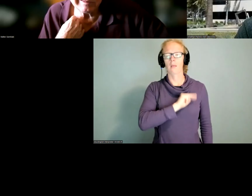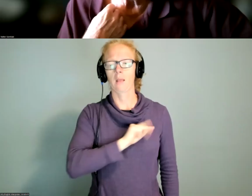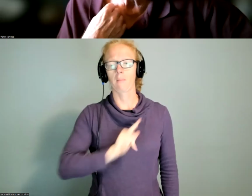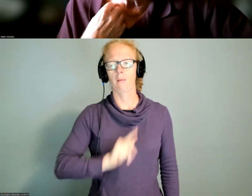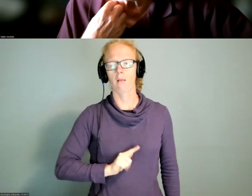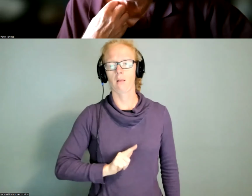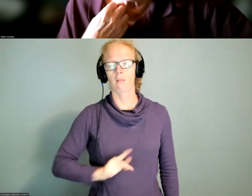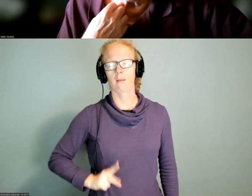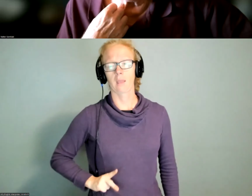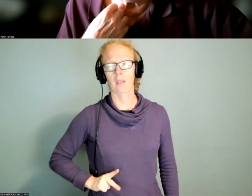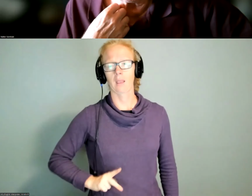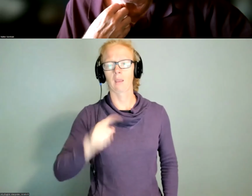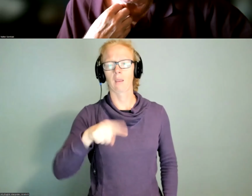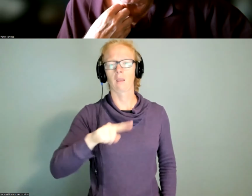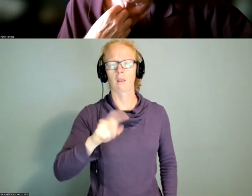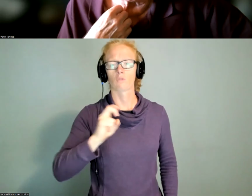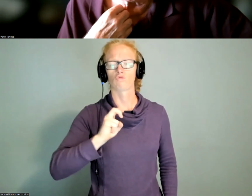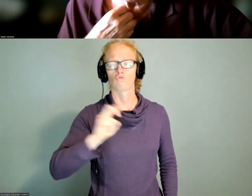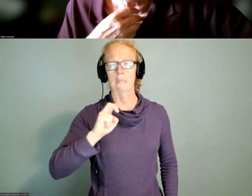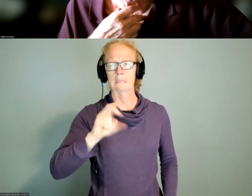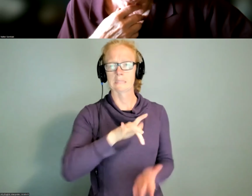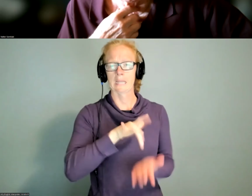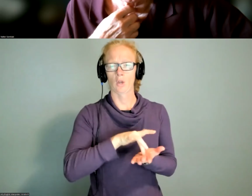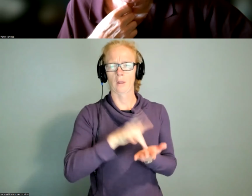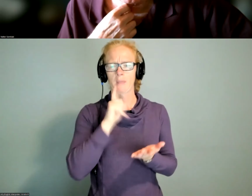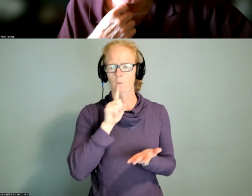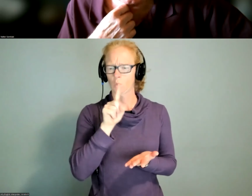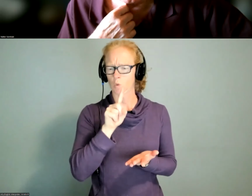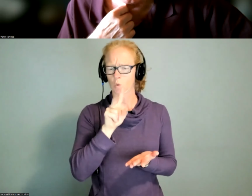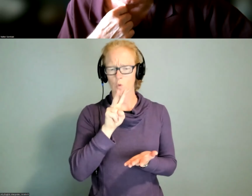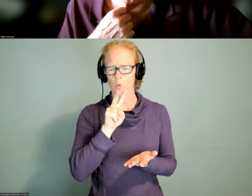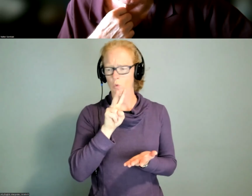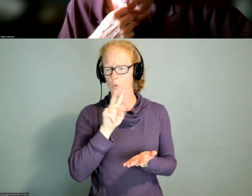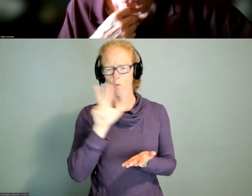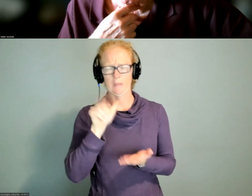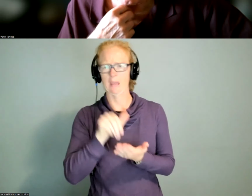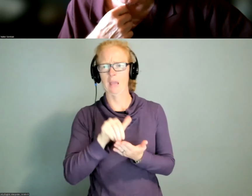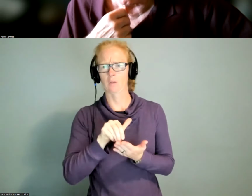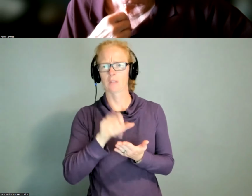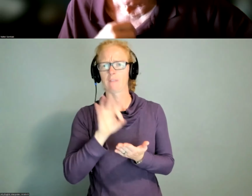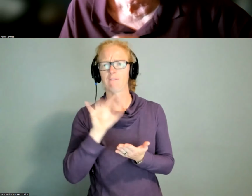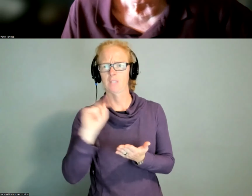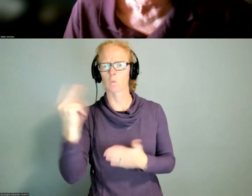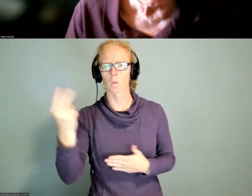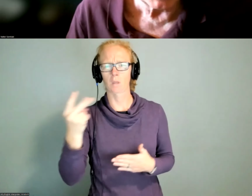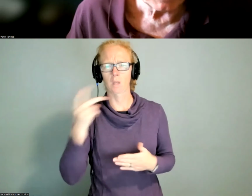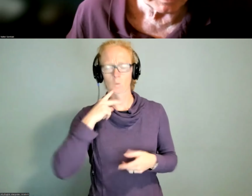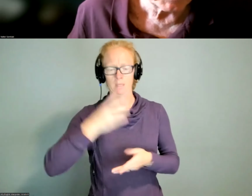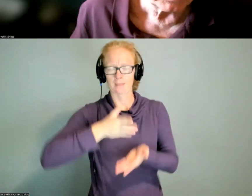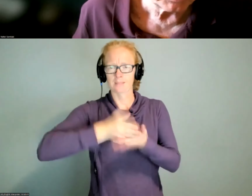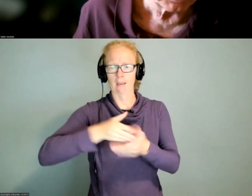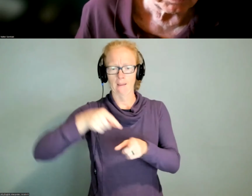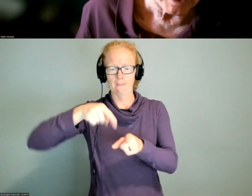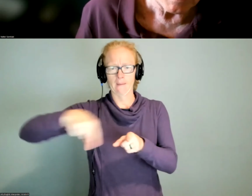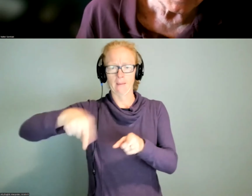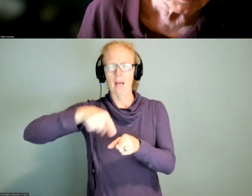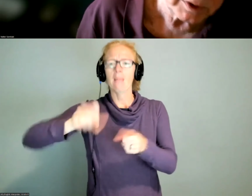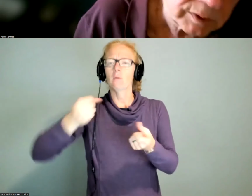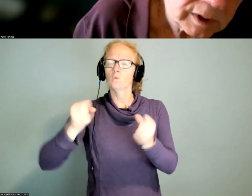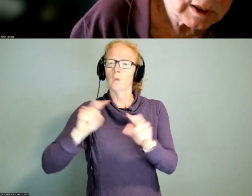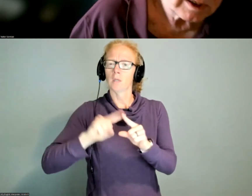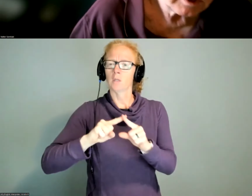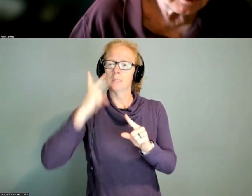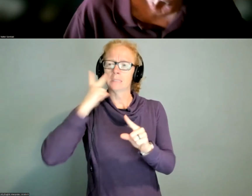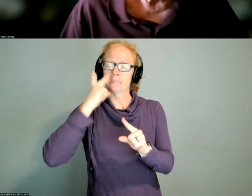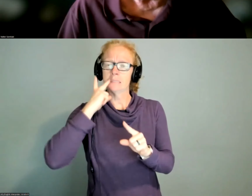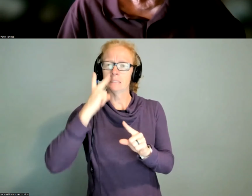like 2,000 or 3,000 square foot. It was a very small scale. It was at the transit stop, and it was at the time an attempt to show what happens when